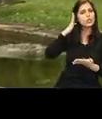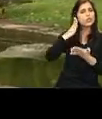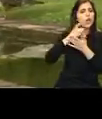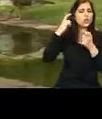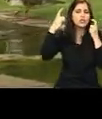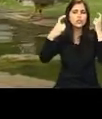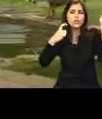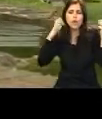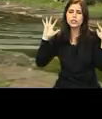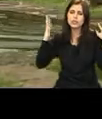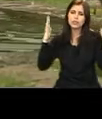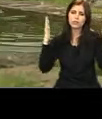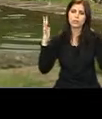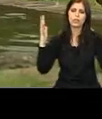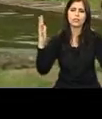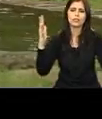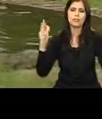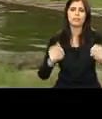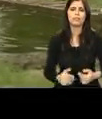be heard.